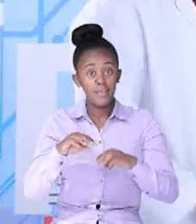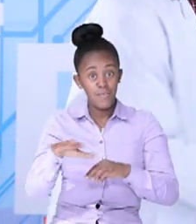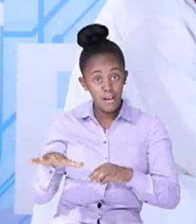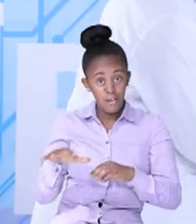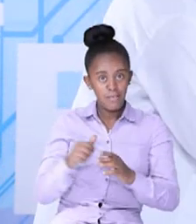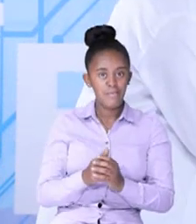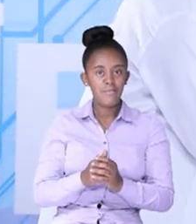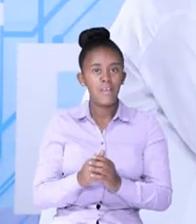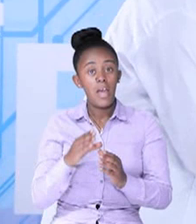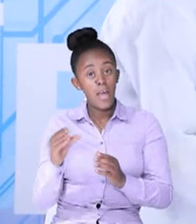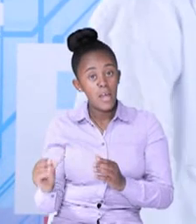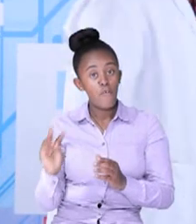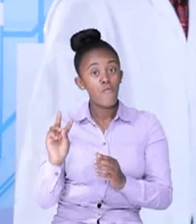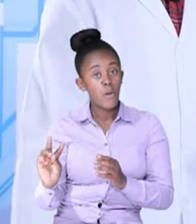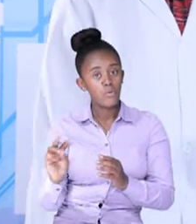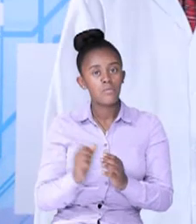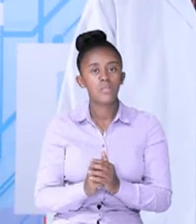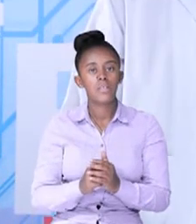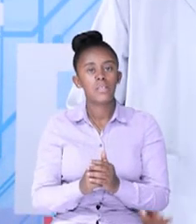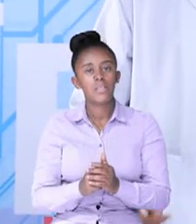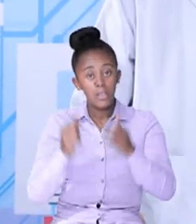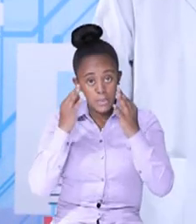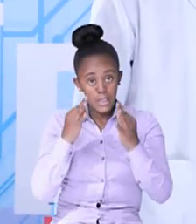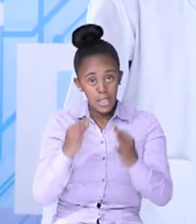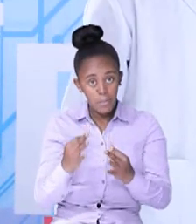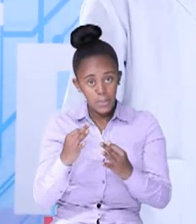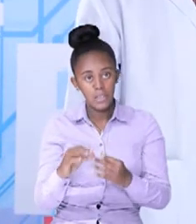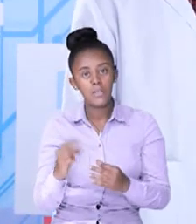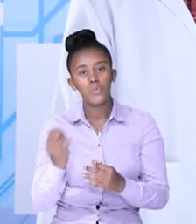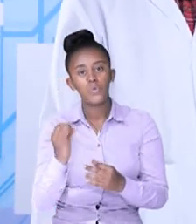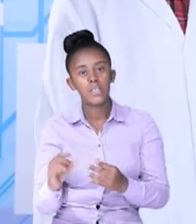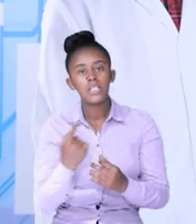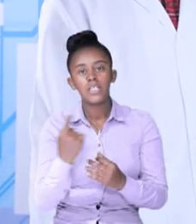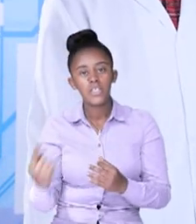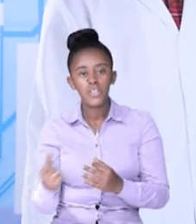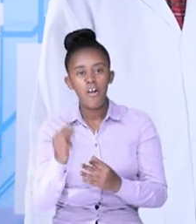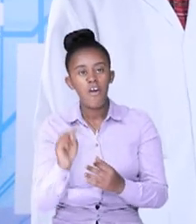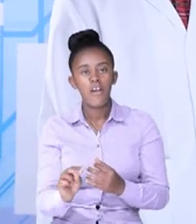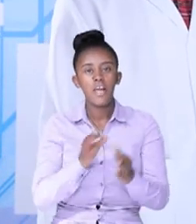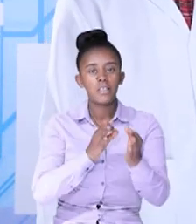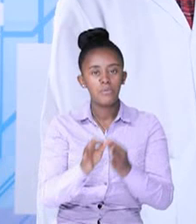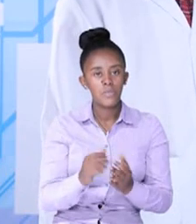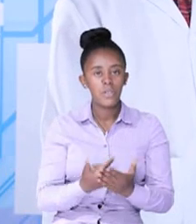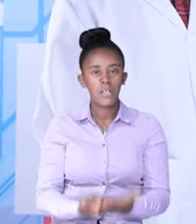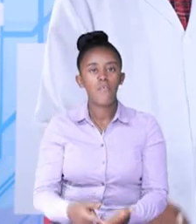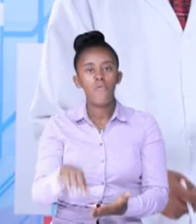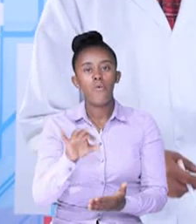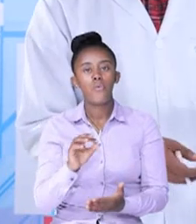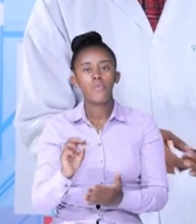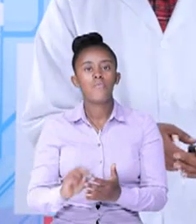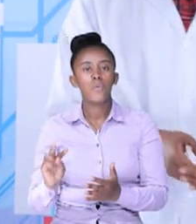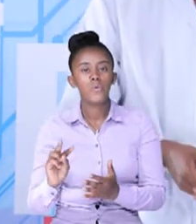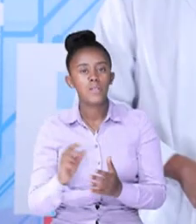quantities. And the velocity V can be determined using such an expression, and is found on